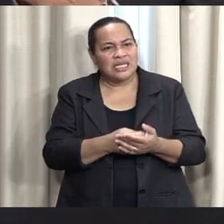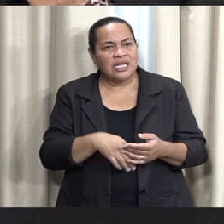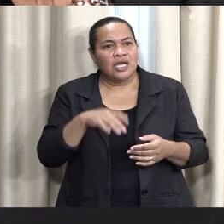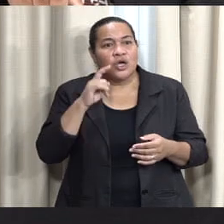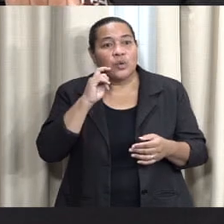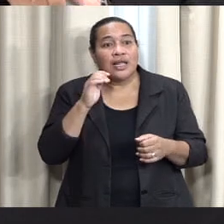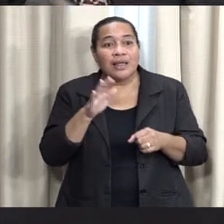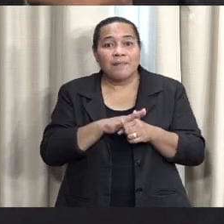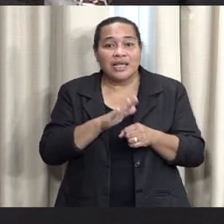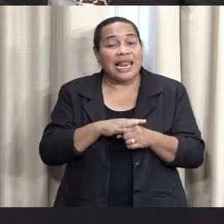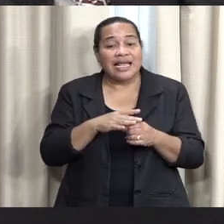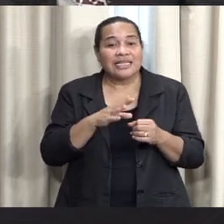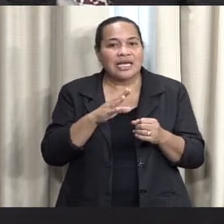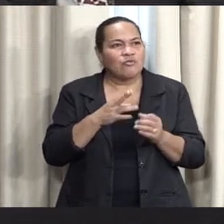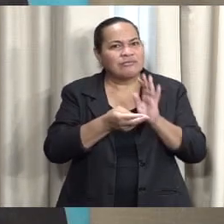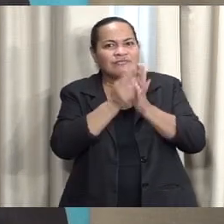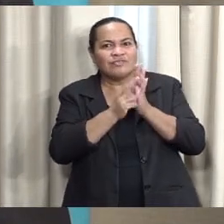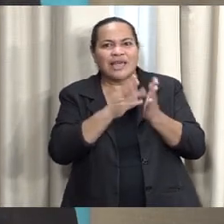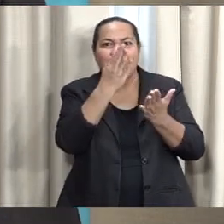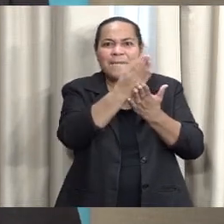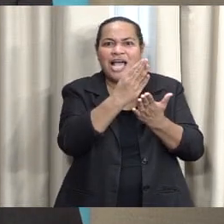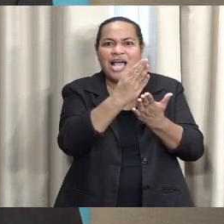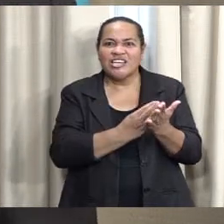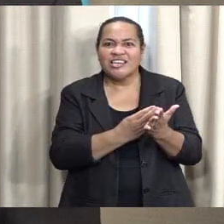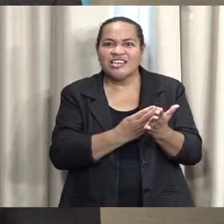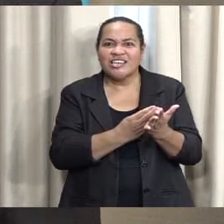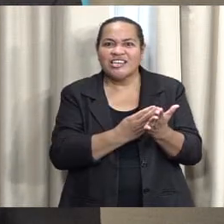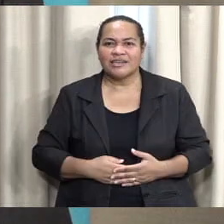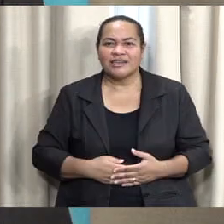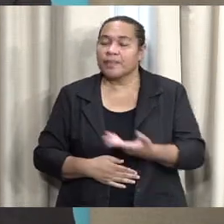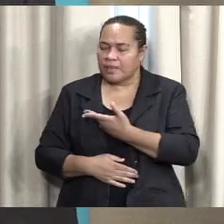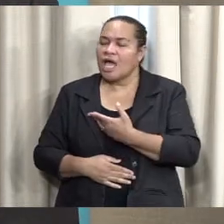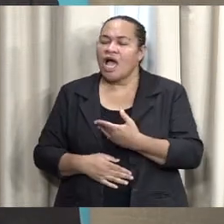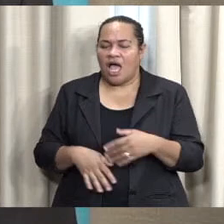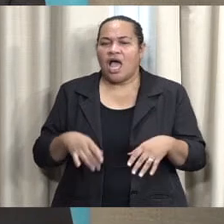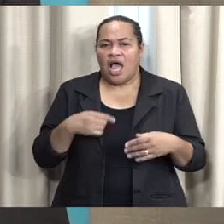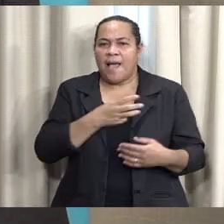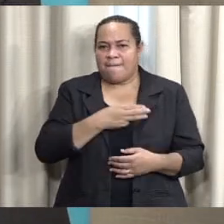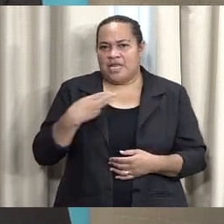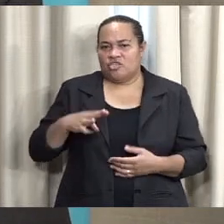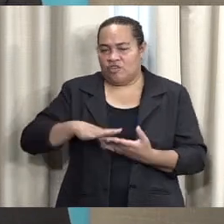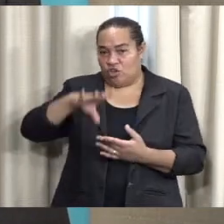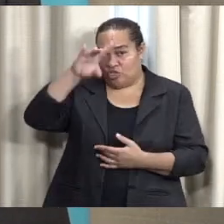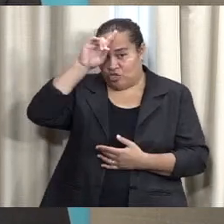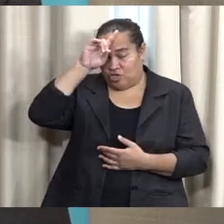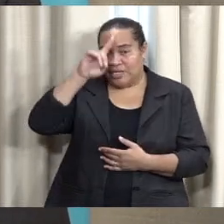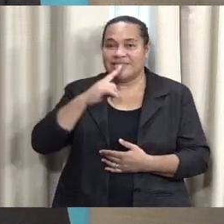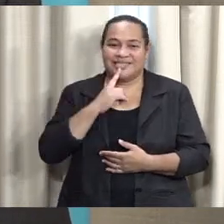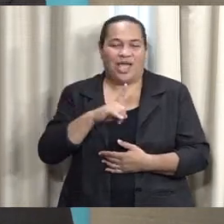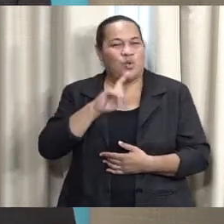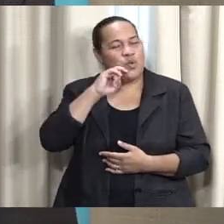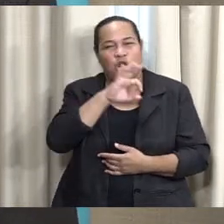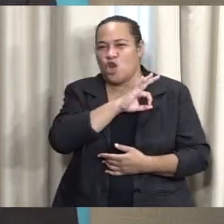government ministry budgets? I've received assurance from the Minister of Education that we will not have